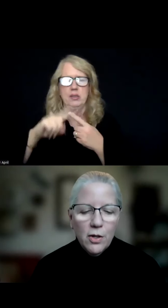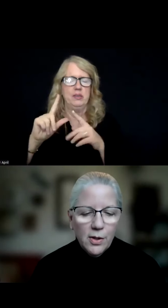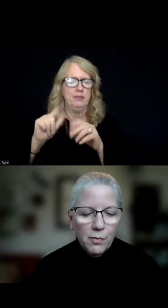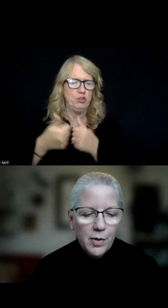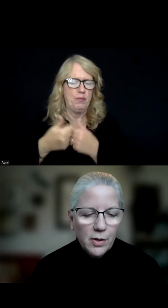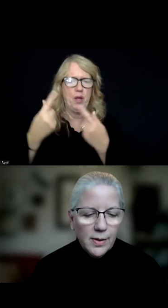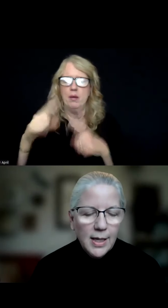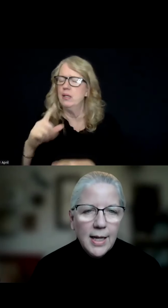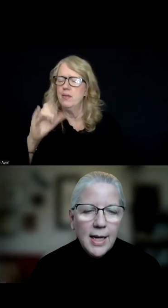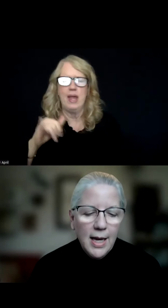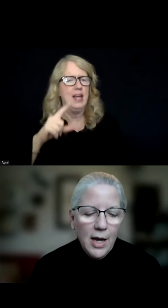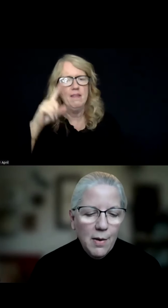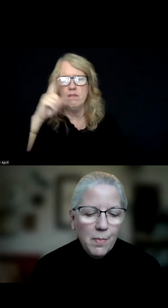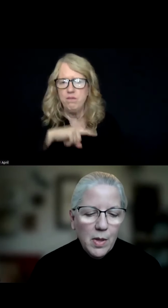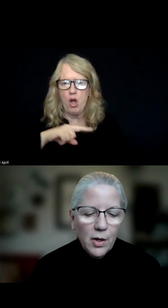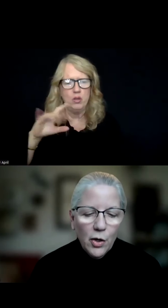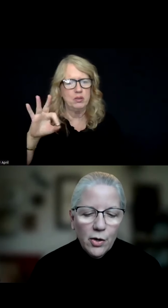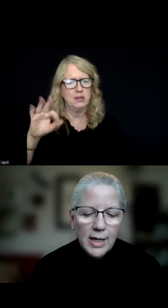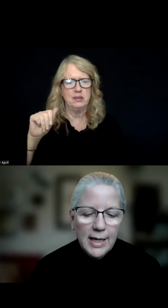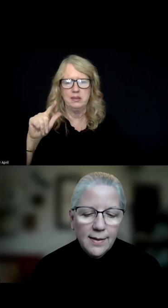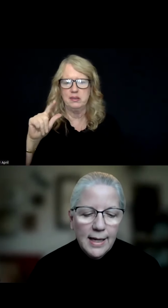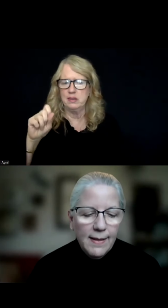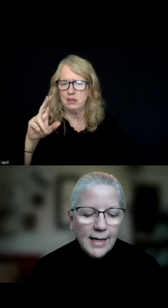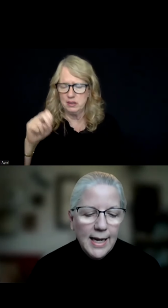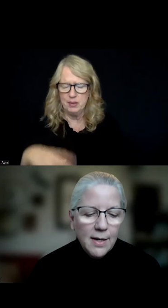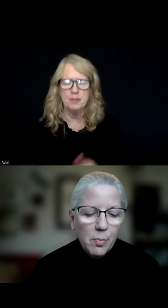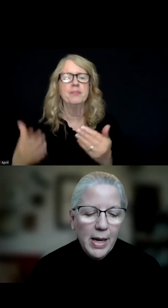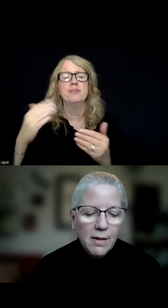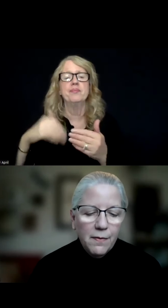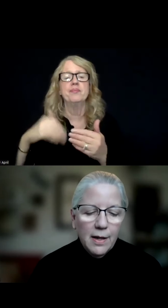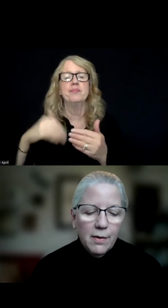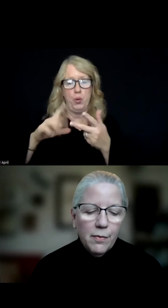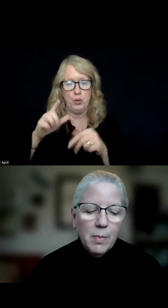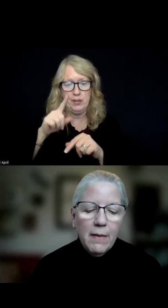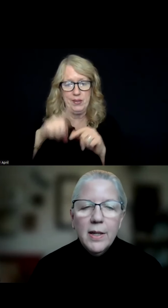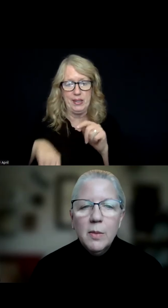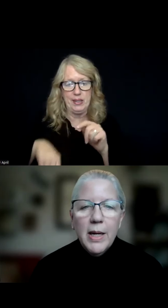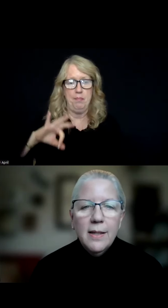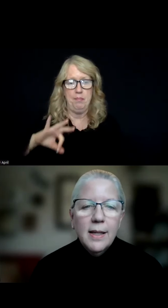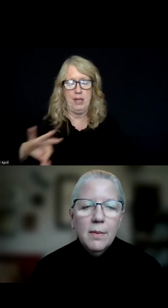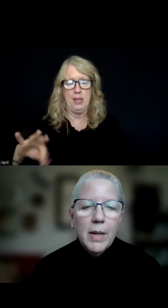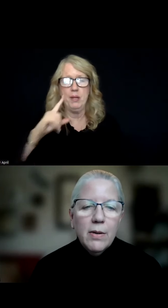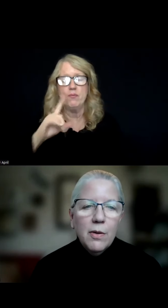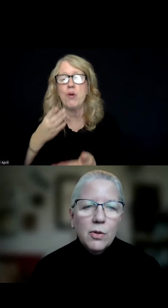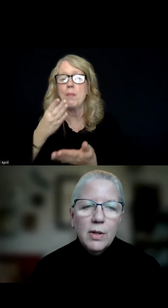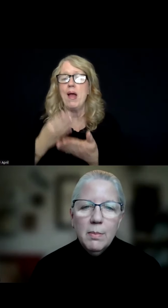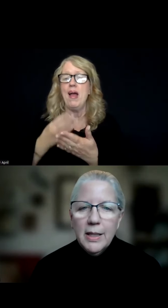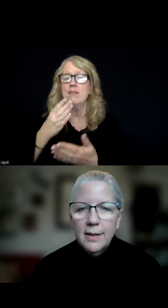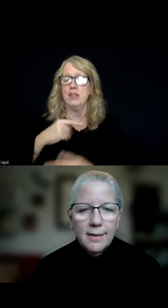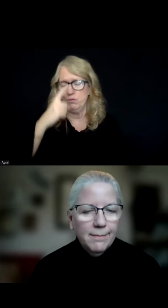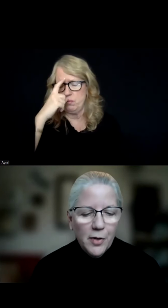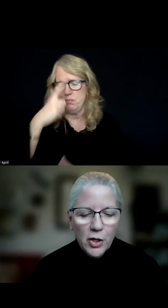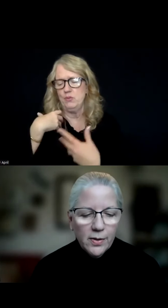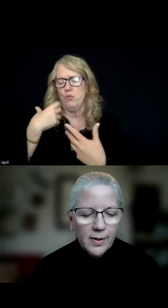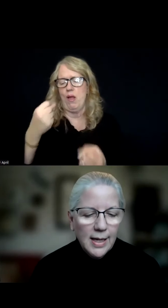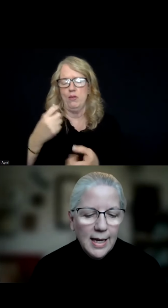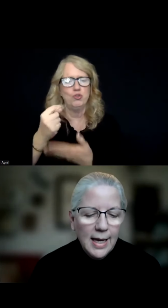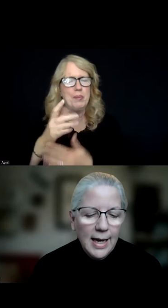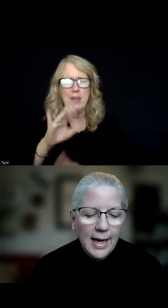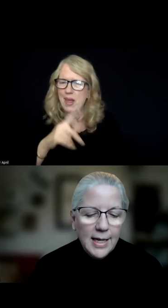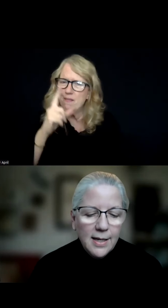happened. Also false. Third is that they can't benefit from evidence-based mental health treatments.